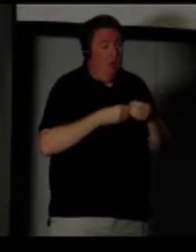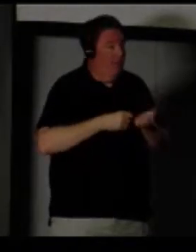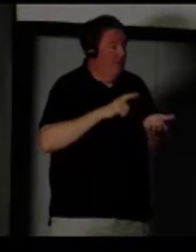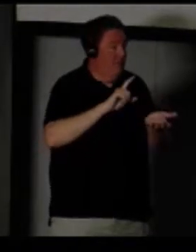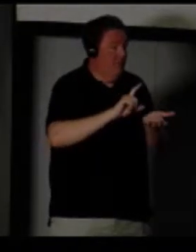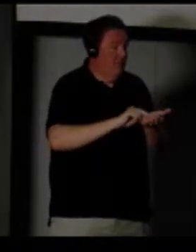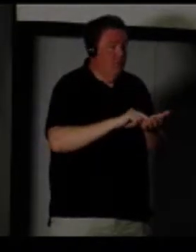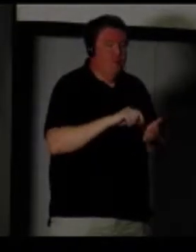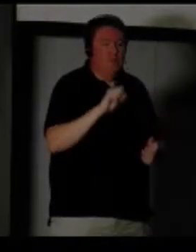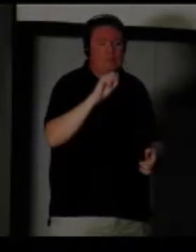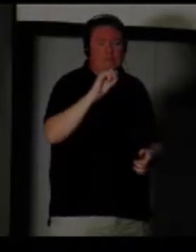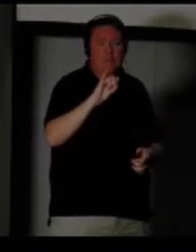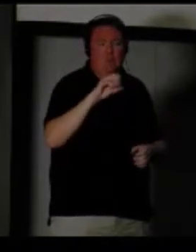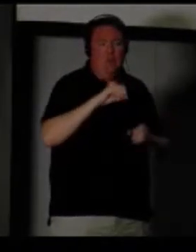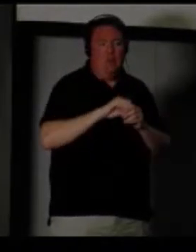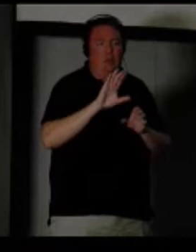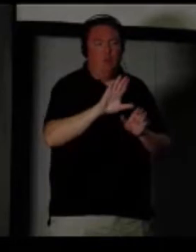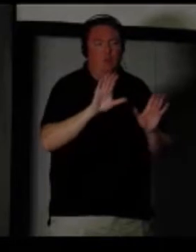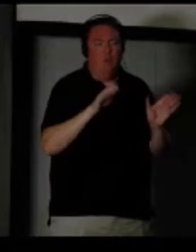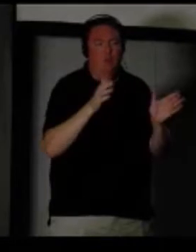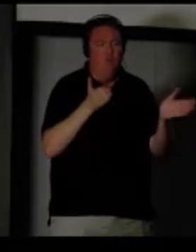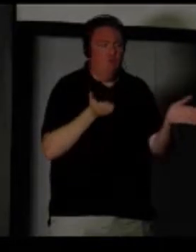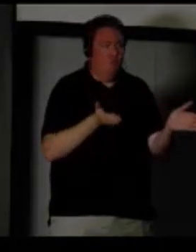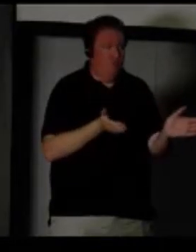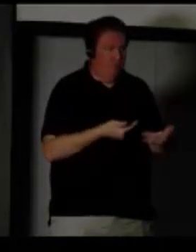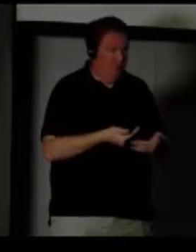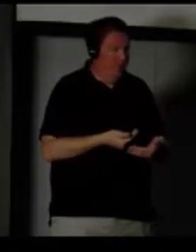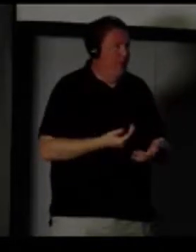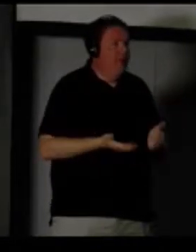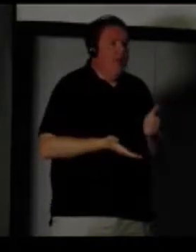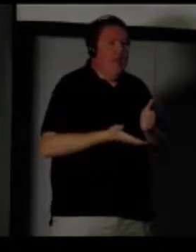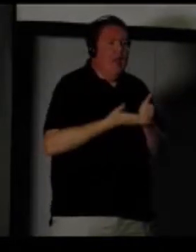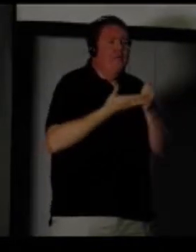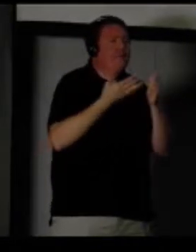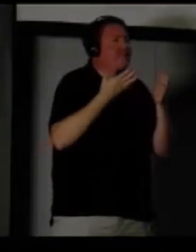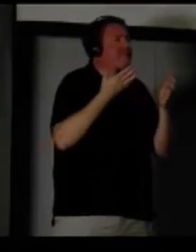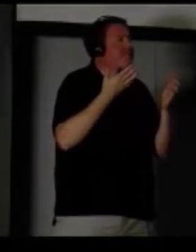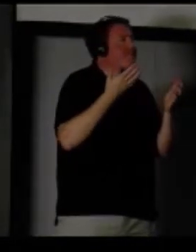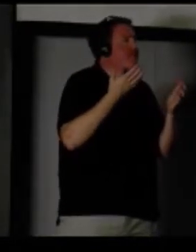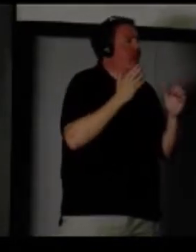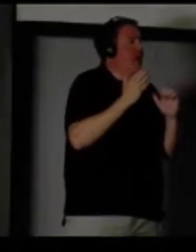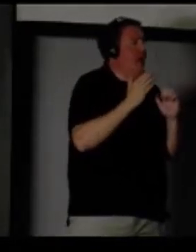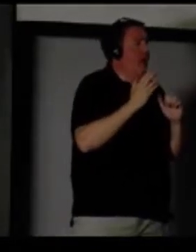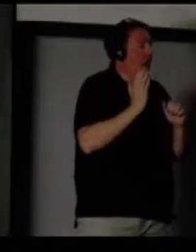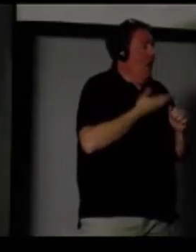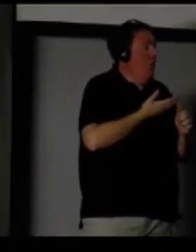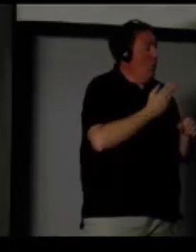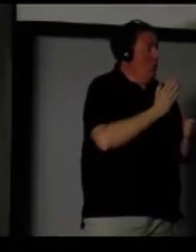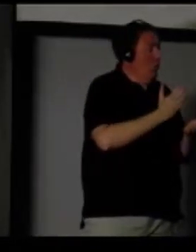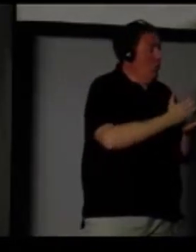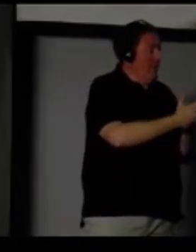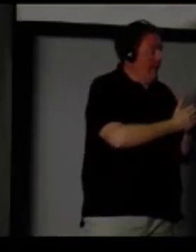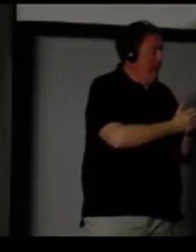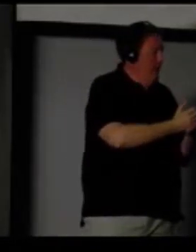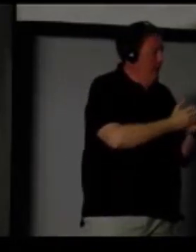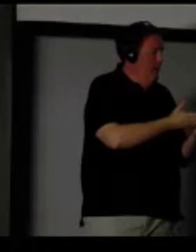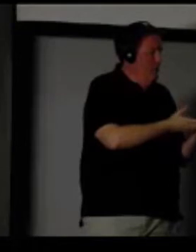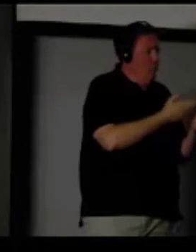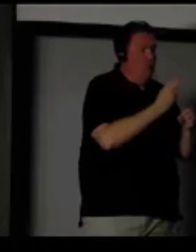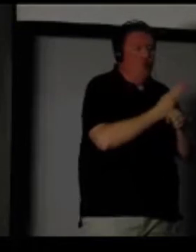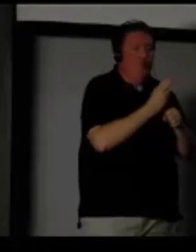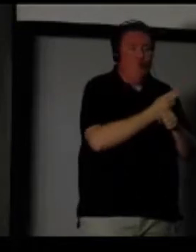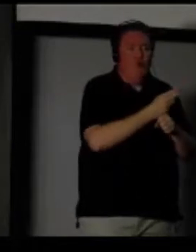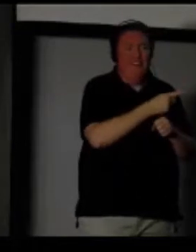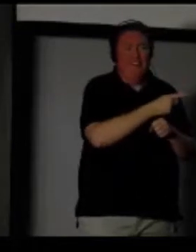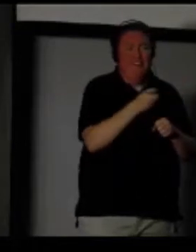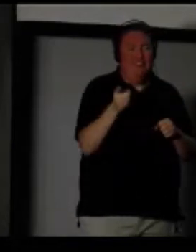in Your Classroom. It represented ways to use our collections across the curriculum, and it was sent to every